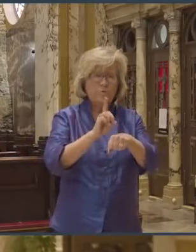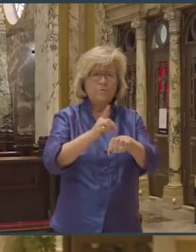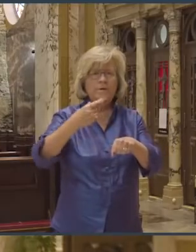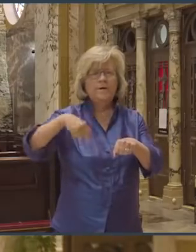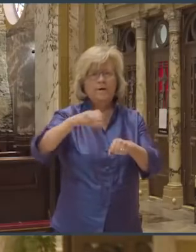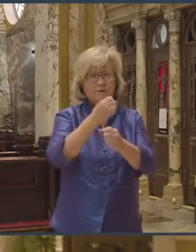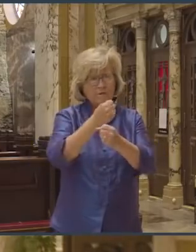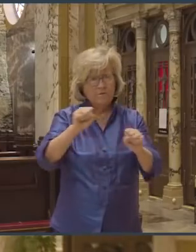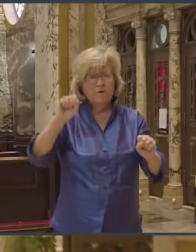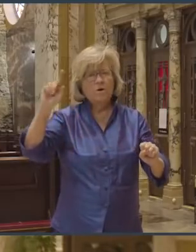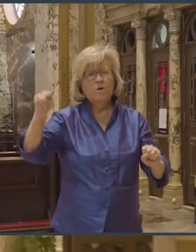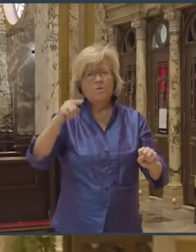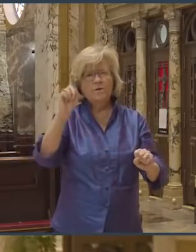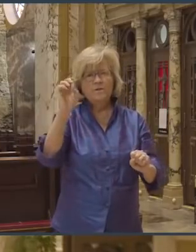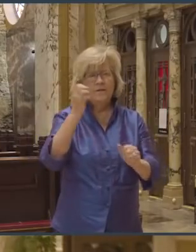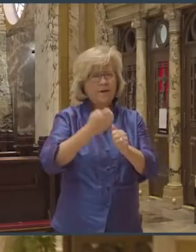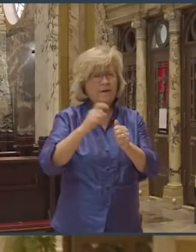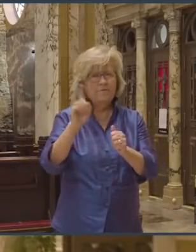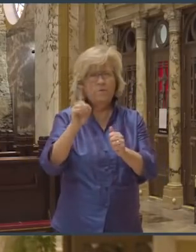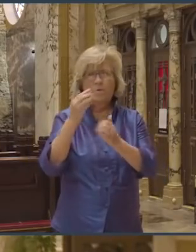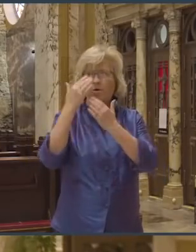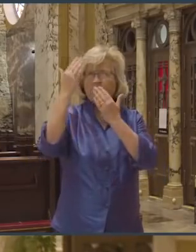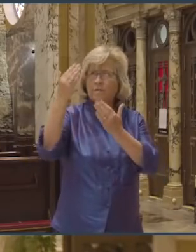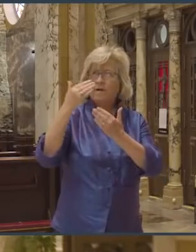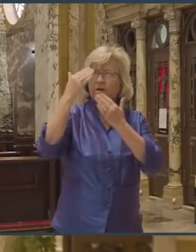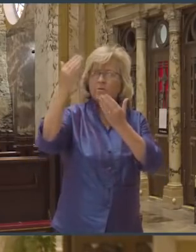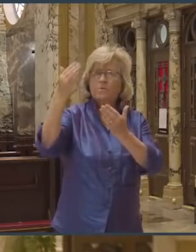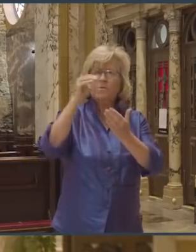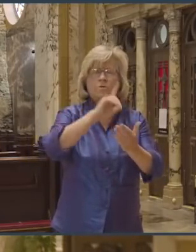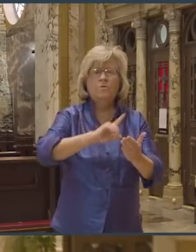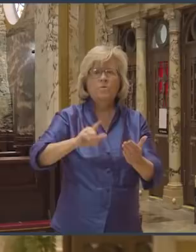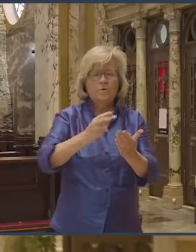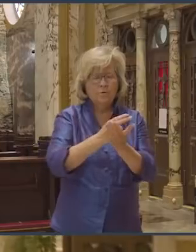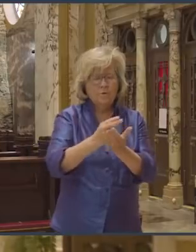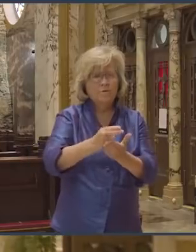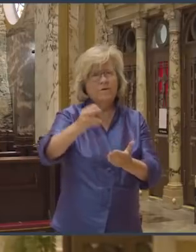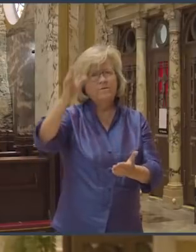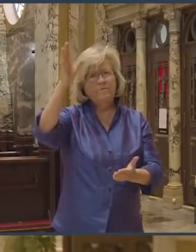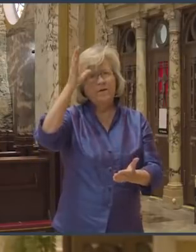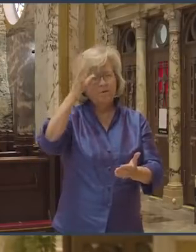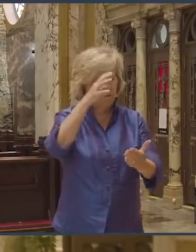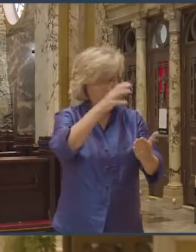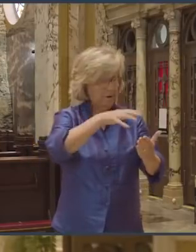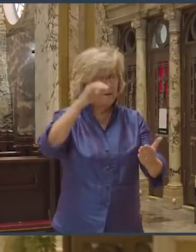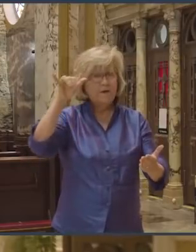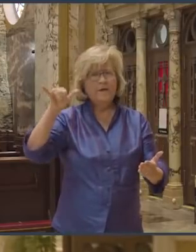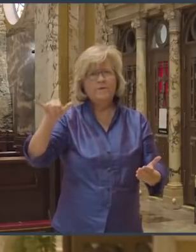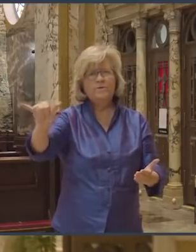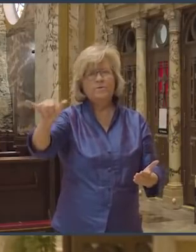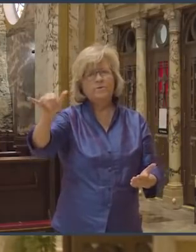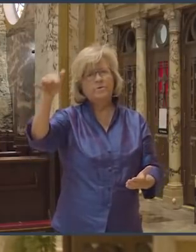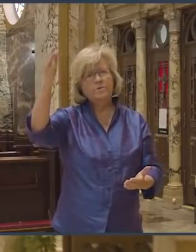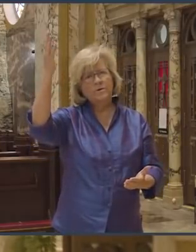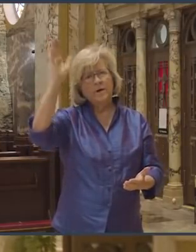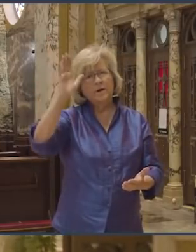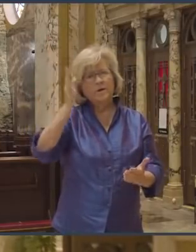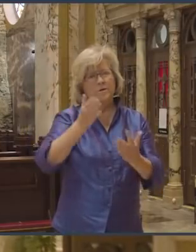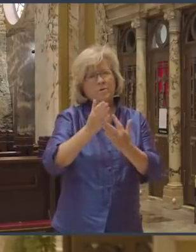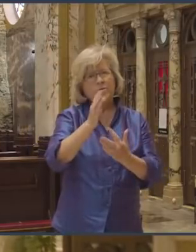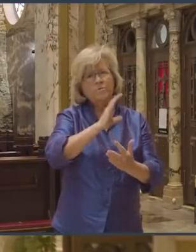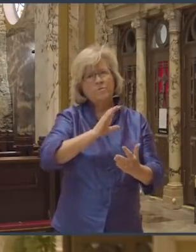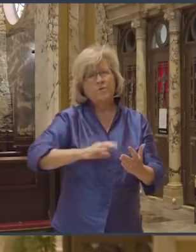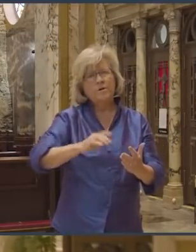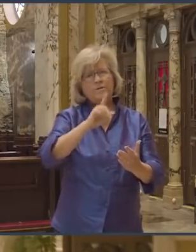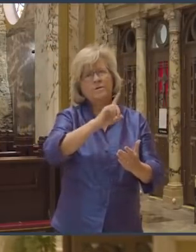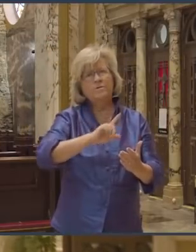salvation, always and everywhere to give you thanks, Lord, Holy Father, Almighty and Eternal God, through Christ our